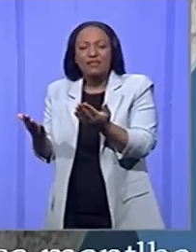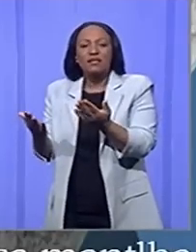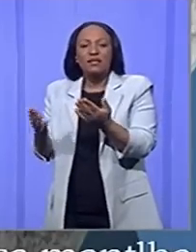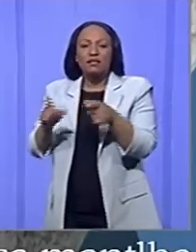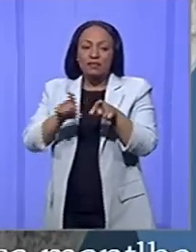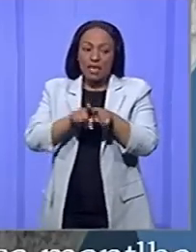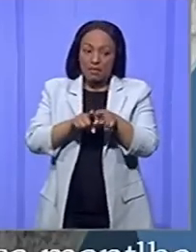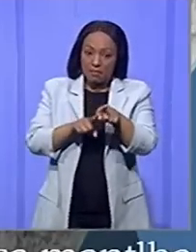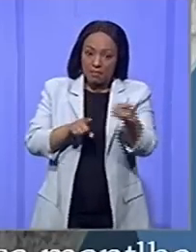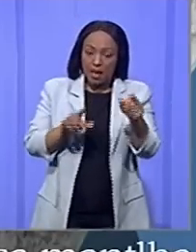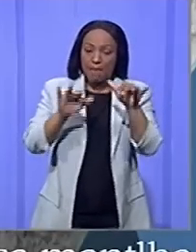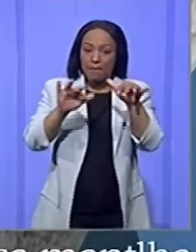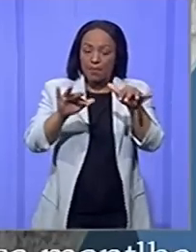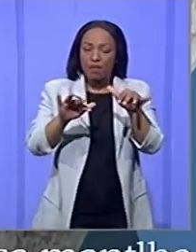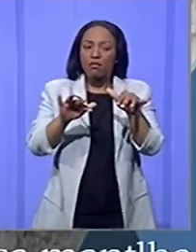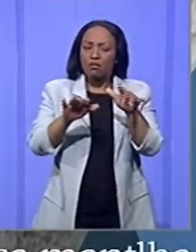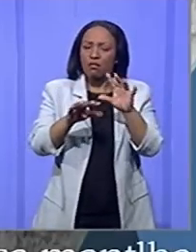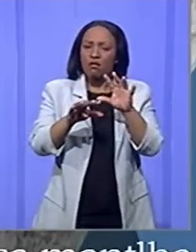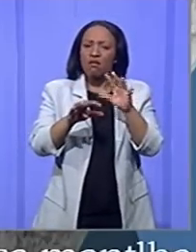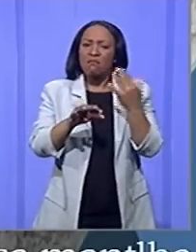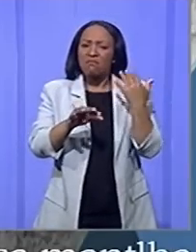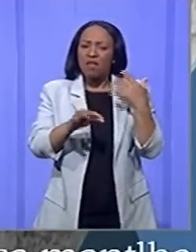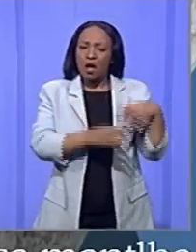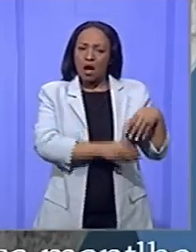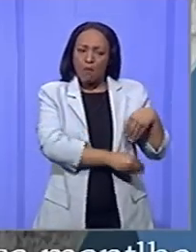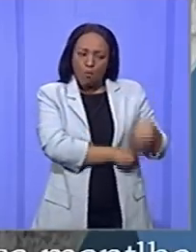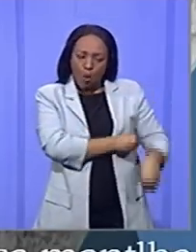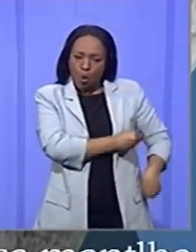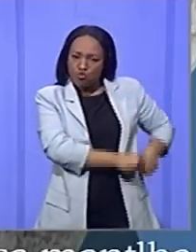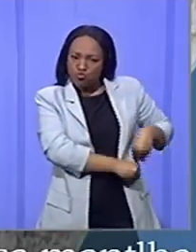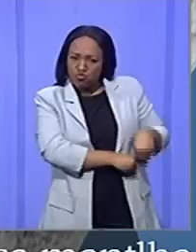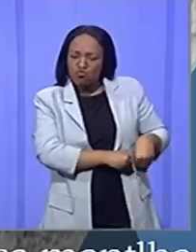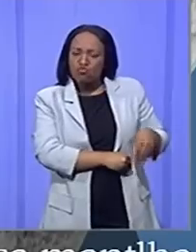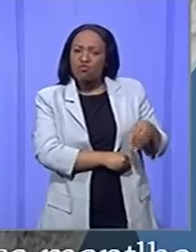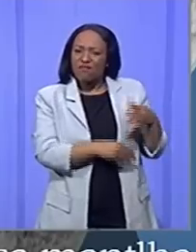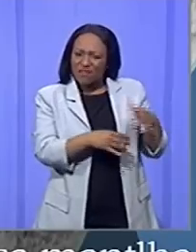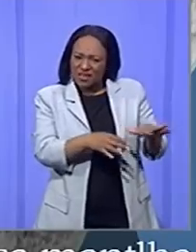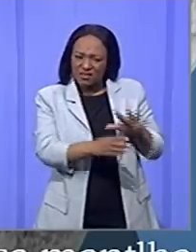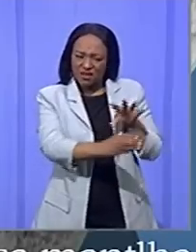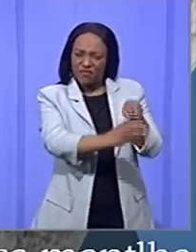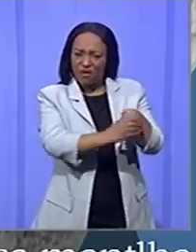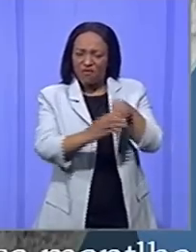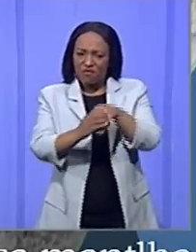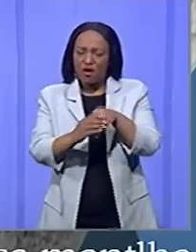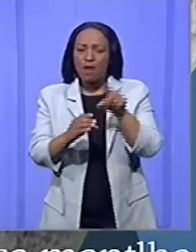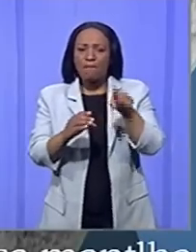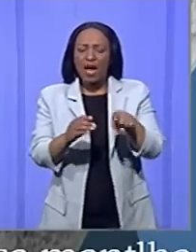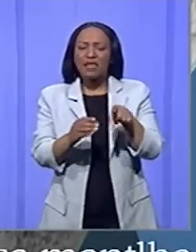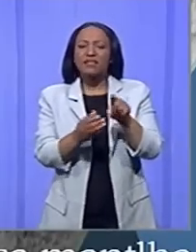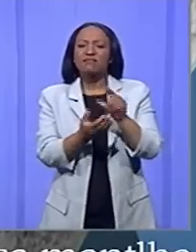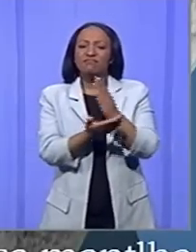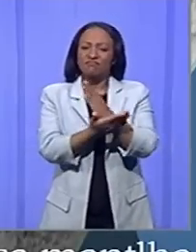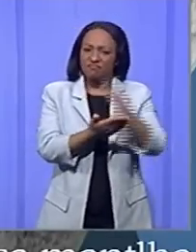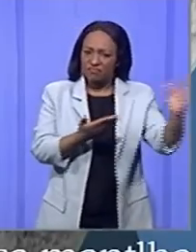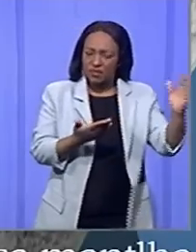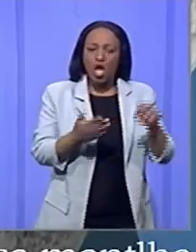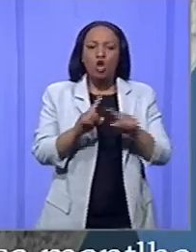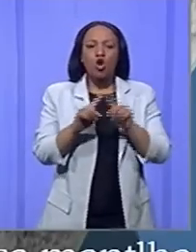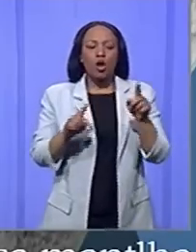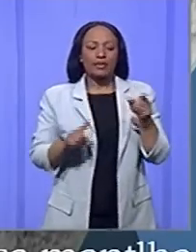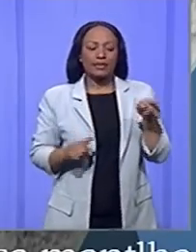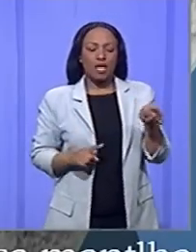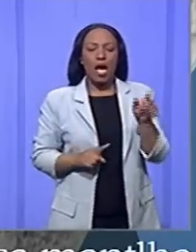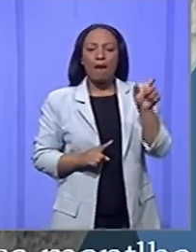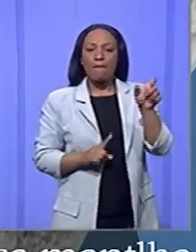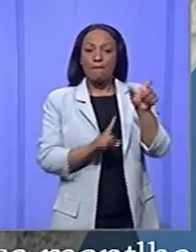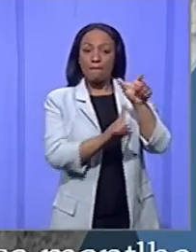again batho ba ileng hore ba ameha mo bobodung ba ileng hore ha ba sebetse e seng hore ba thoswe mo maemong ana kapa sebakeng se itseng e be le